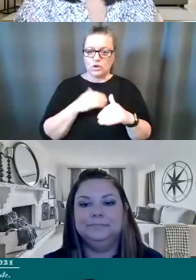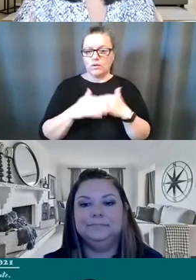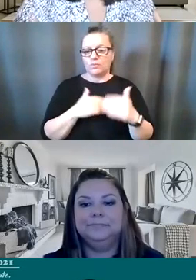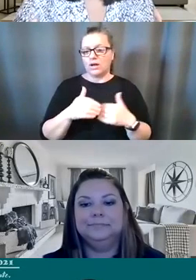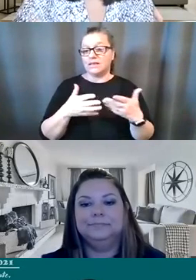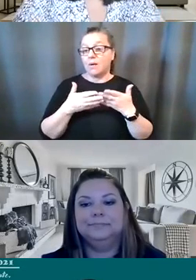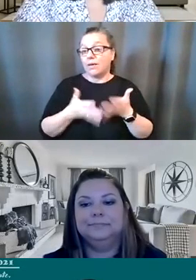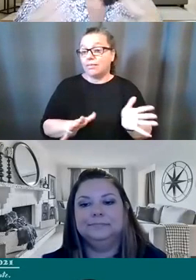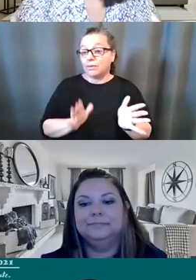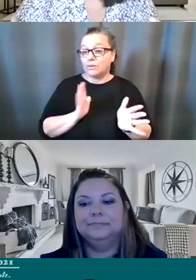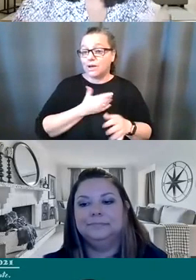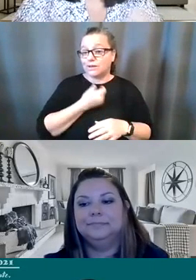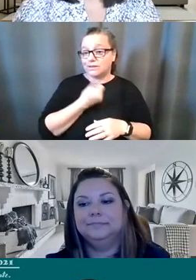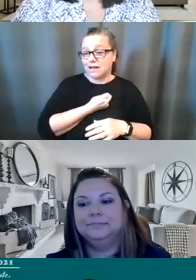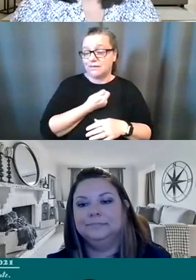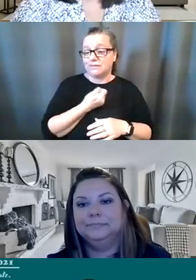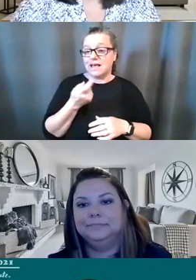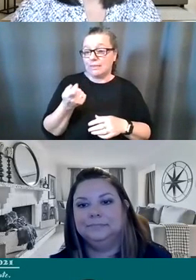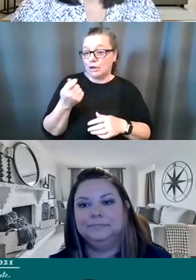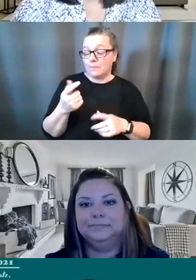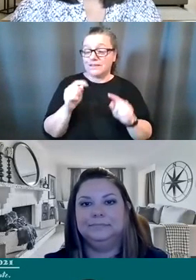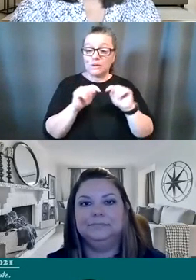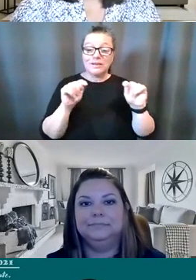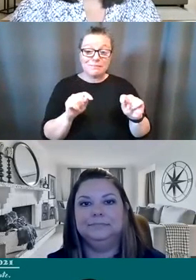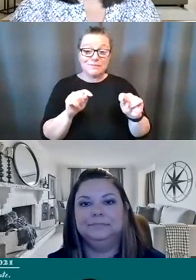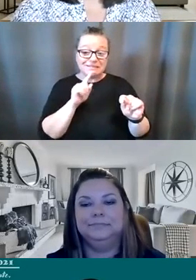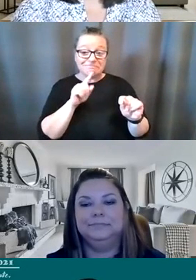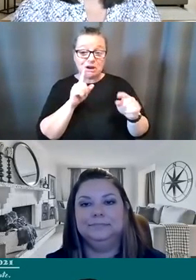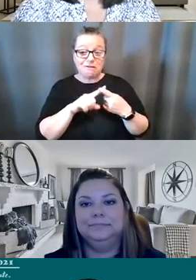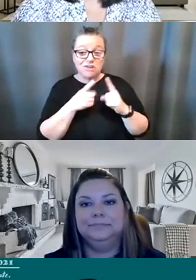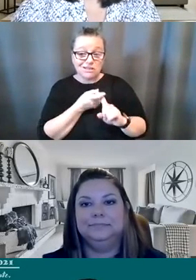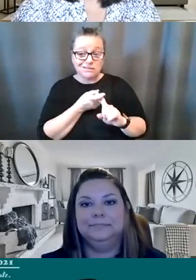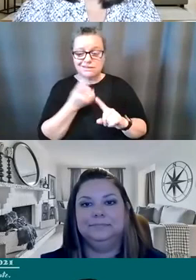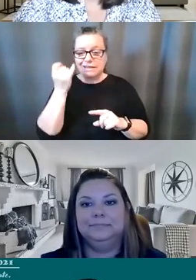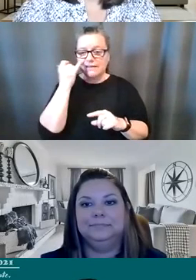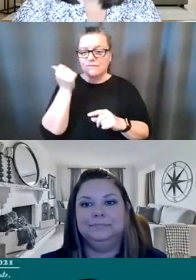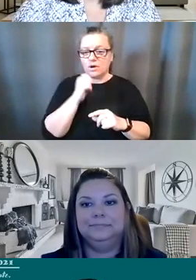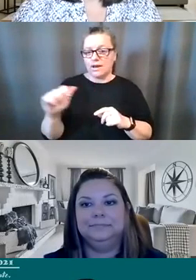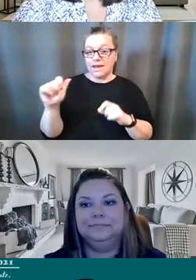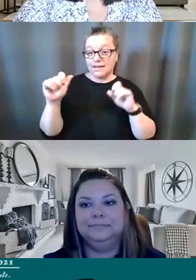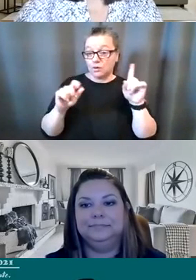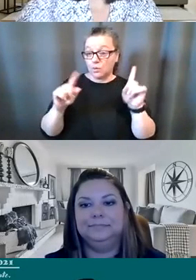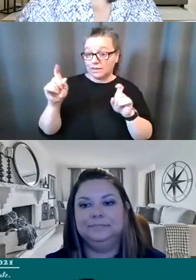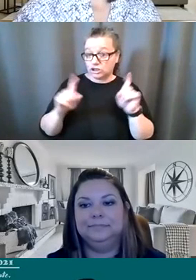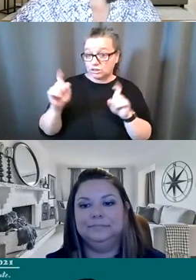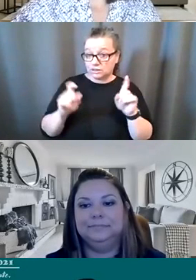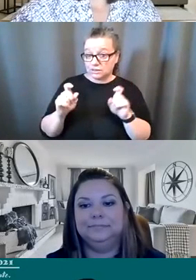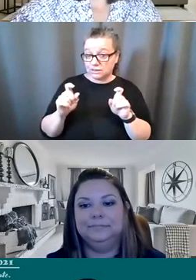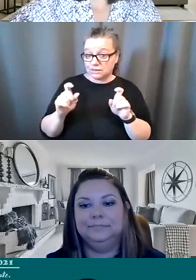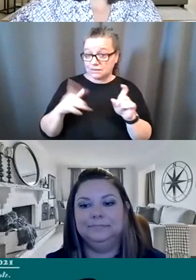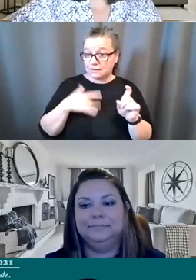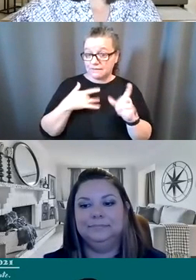lose ourselves a little bit. So our templates are our friends. But if there are any questions,